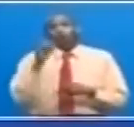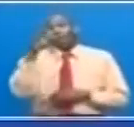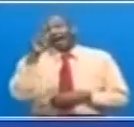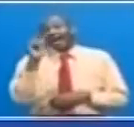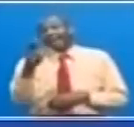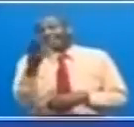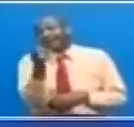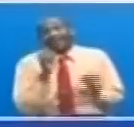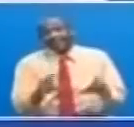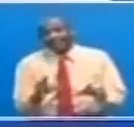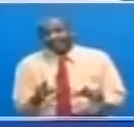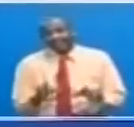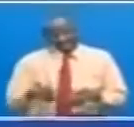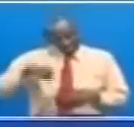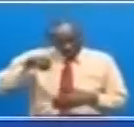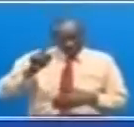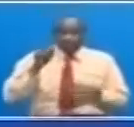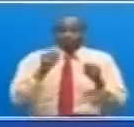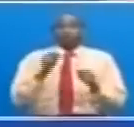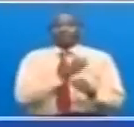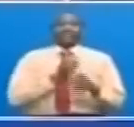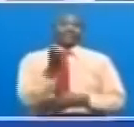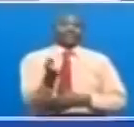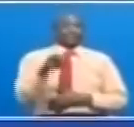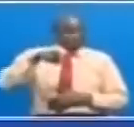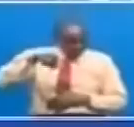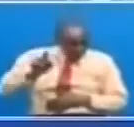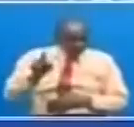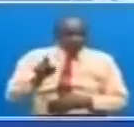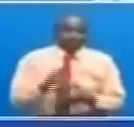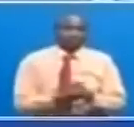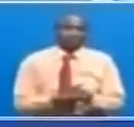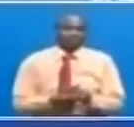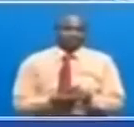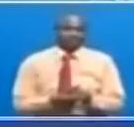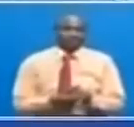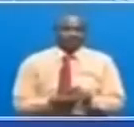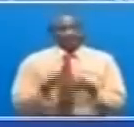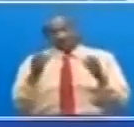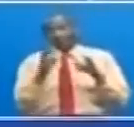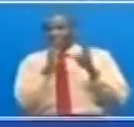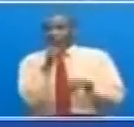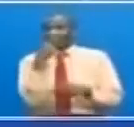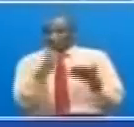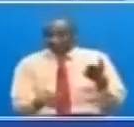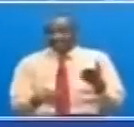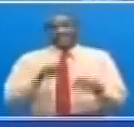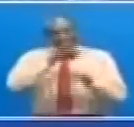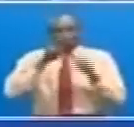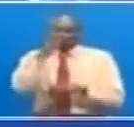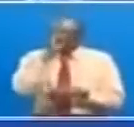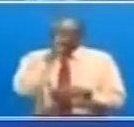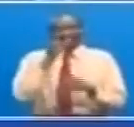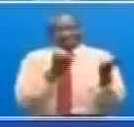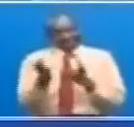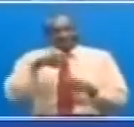Omari, akakosa paka hicho kitu cha Senate kwa sababu ya wewe mdanganya. Among those named in the report is the National Police Service Commission